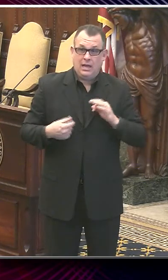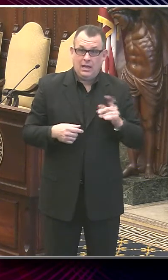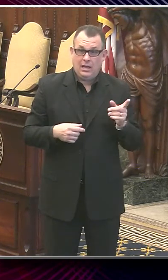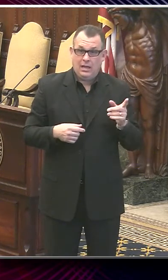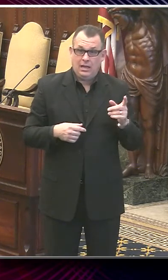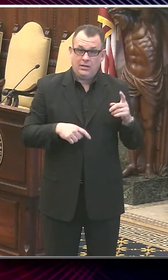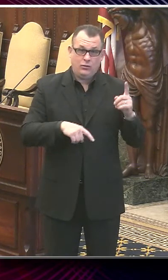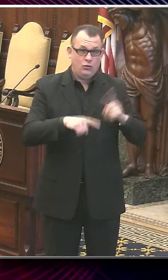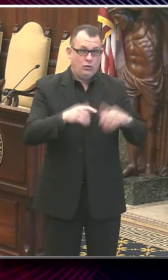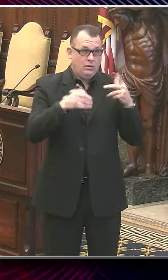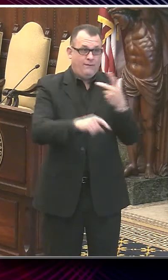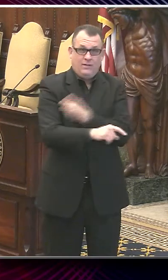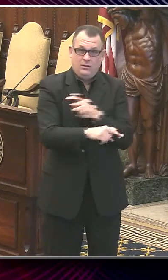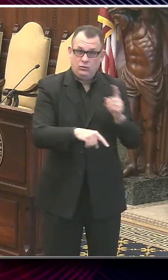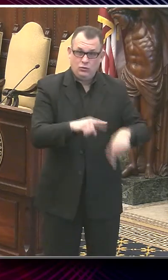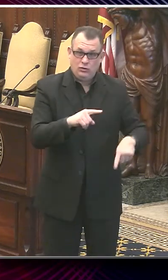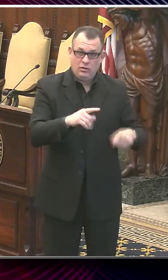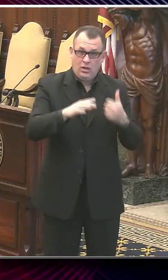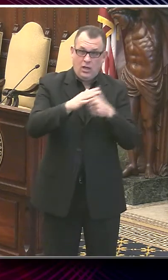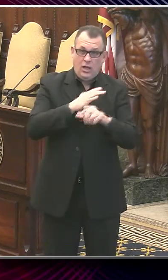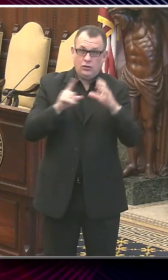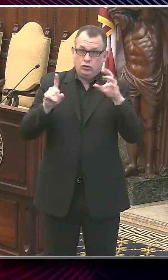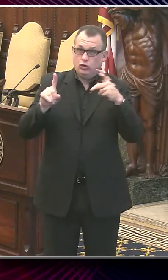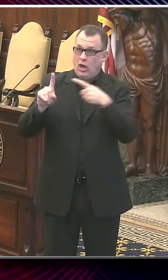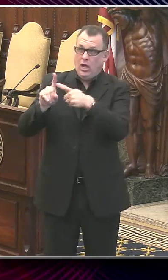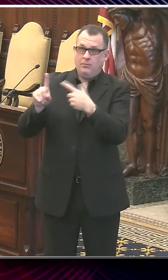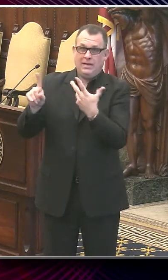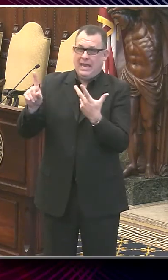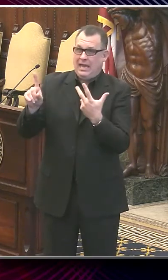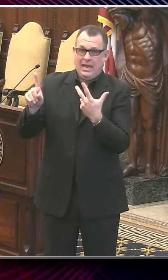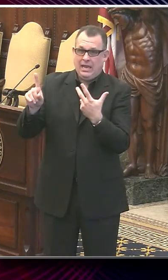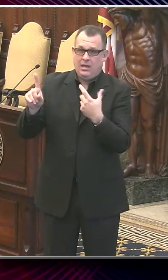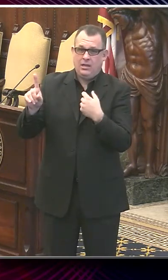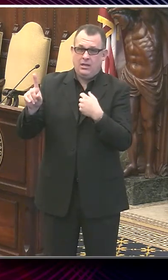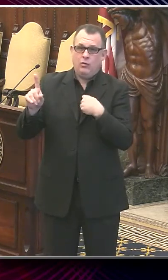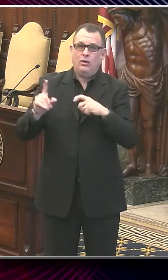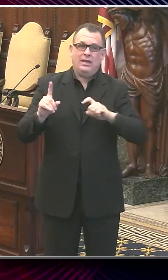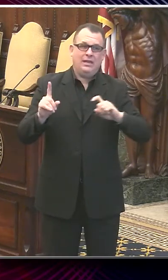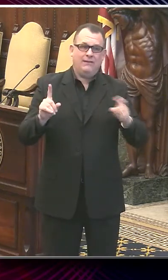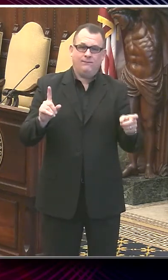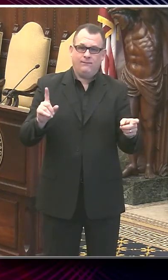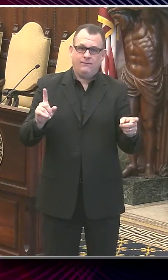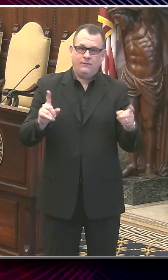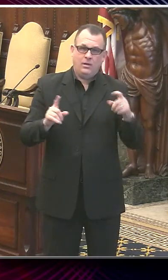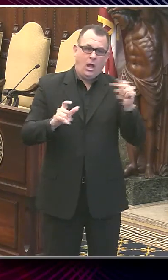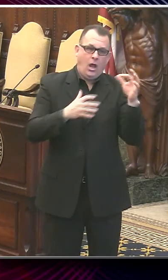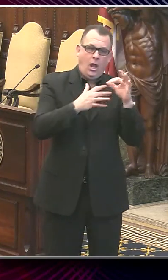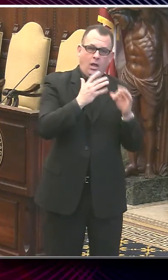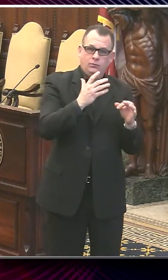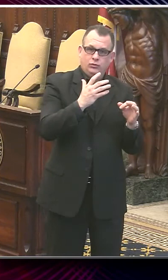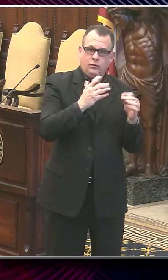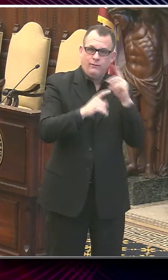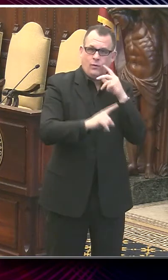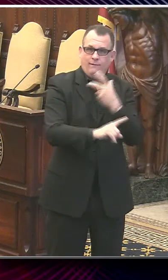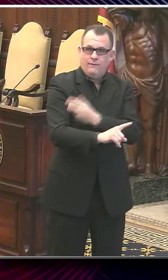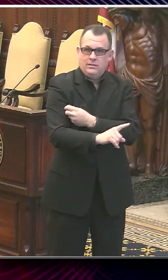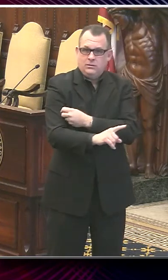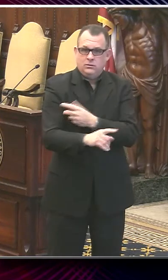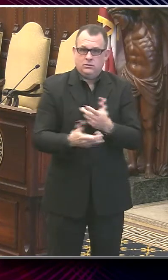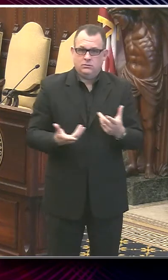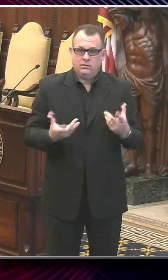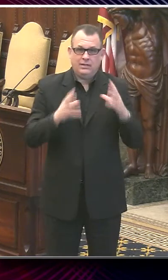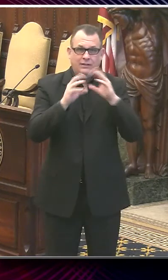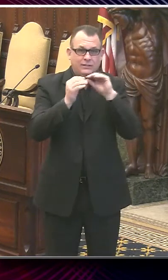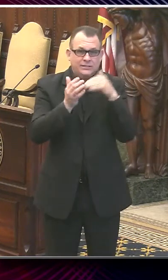be vaccinated by CHOP and who are still interested, we are giving them a variety of other options for being vaccinated. A number of them went to the convention center,